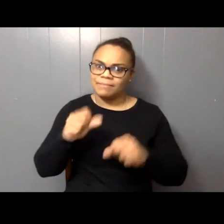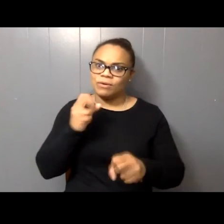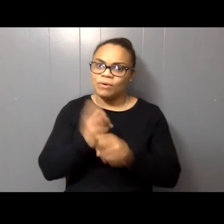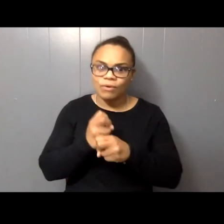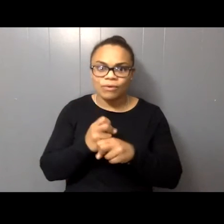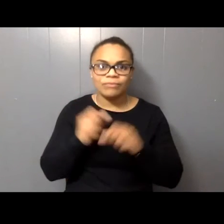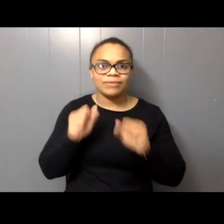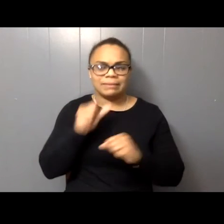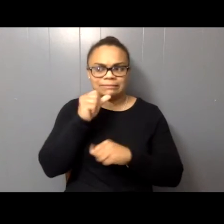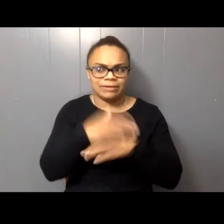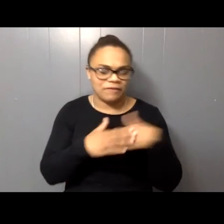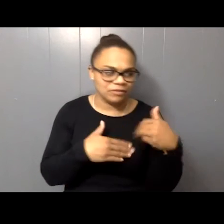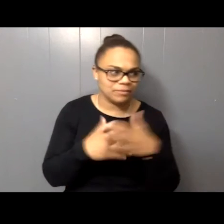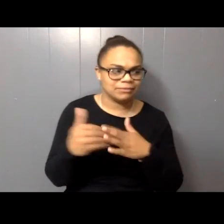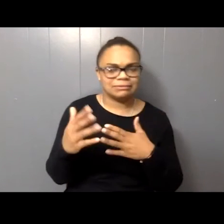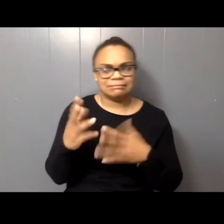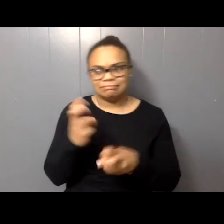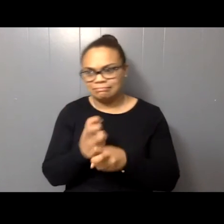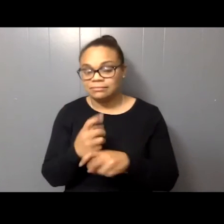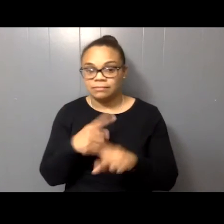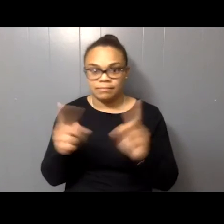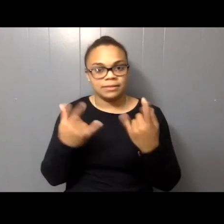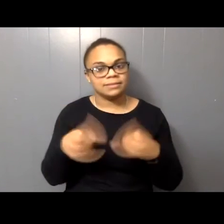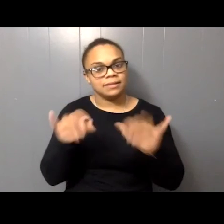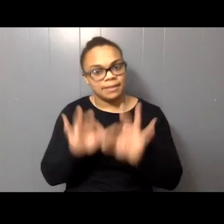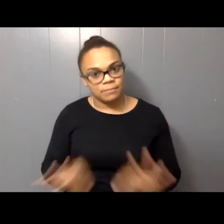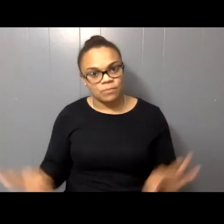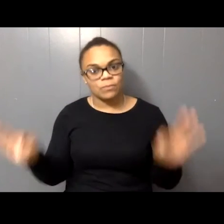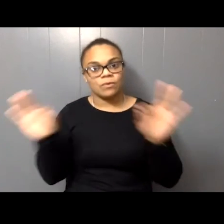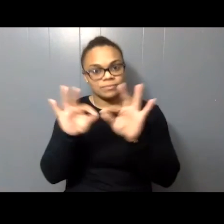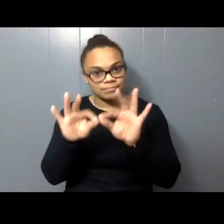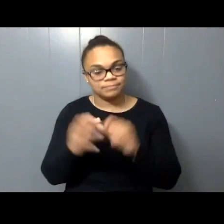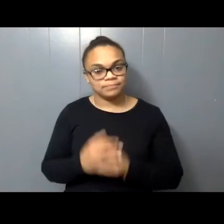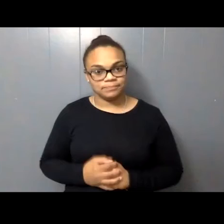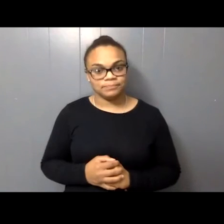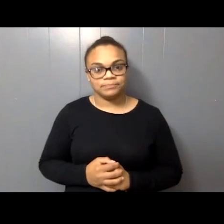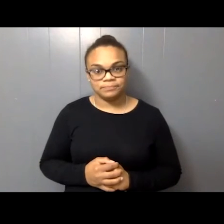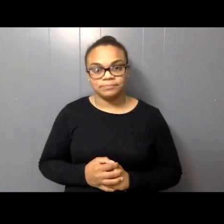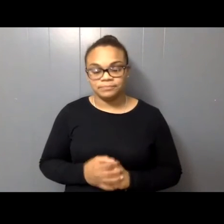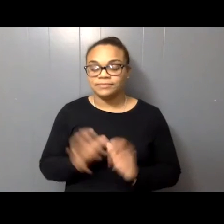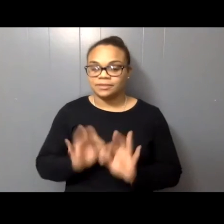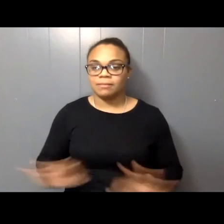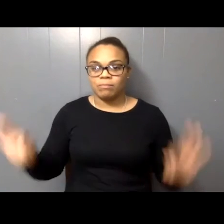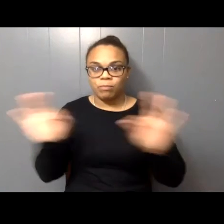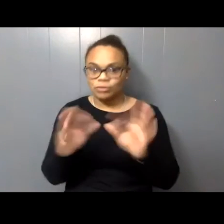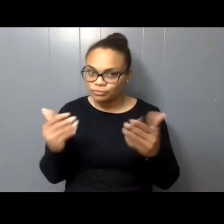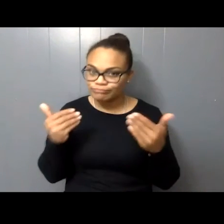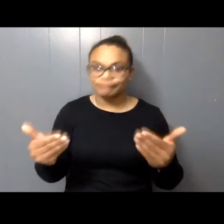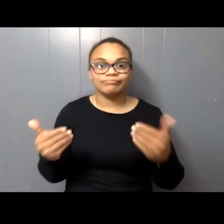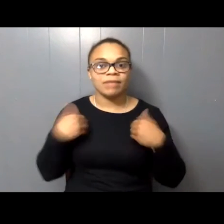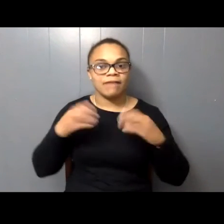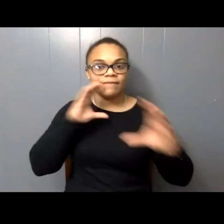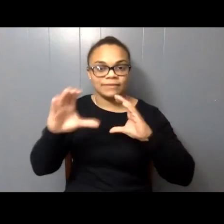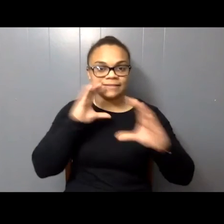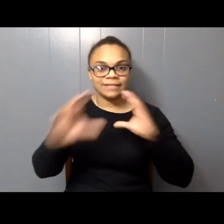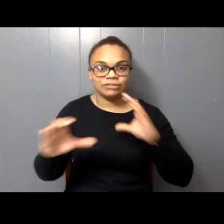difficult, but it's important to have, and it's important to have those conversations, especially to build that support